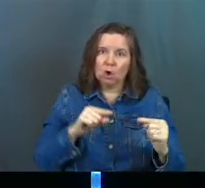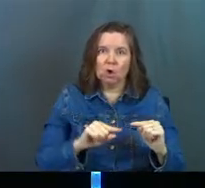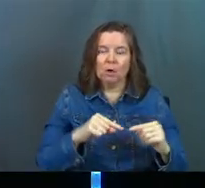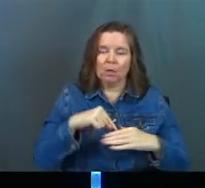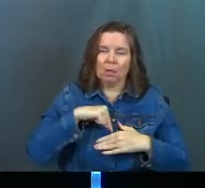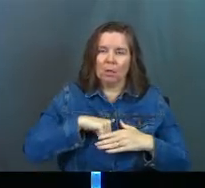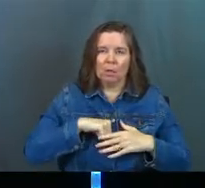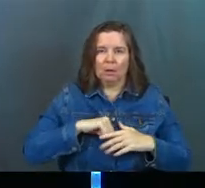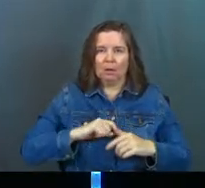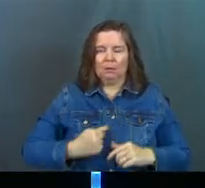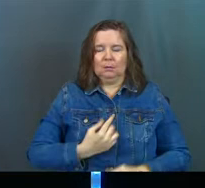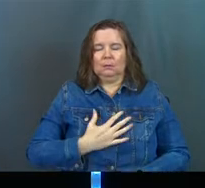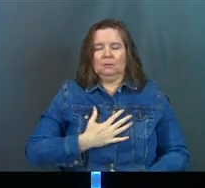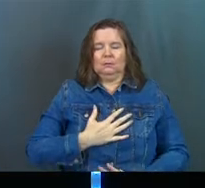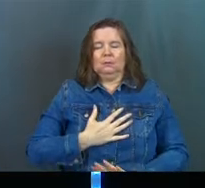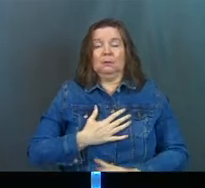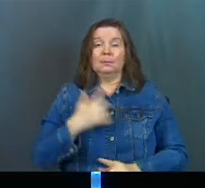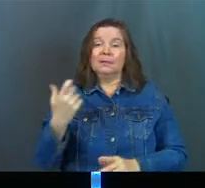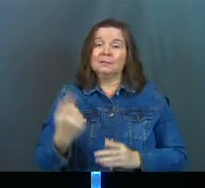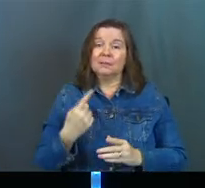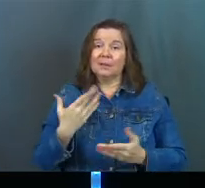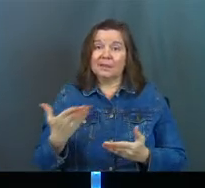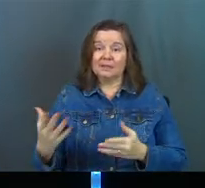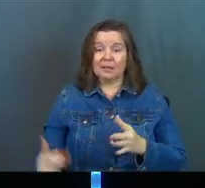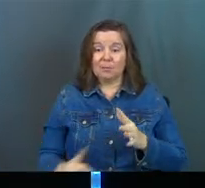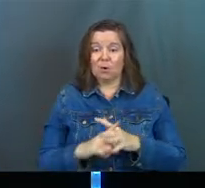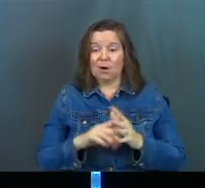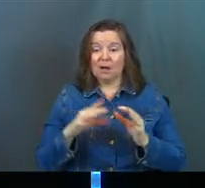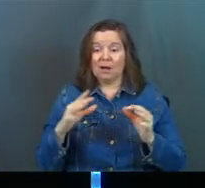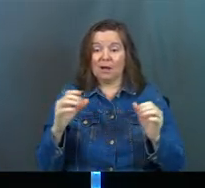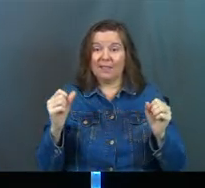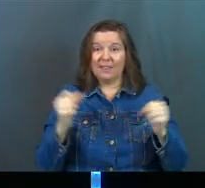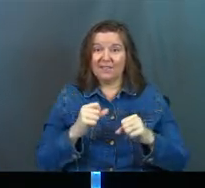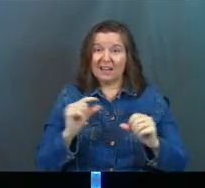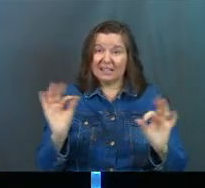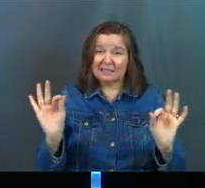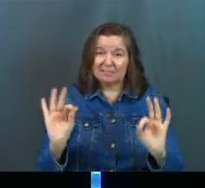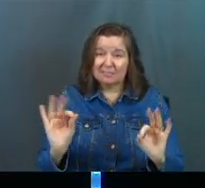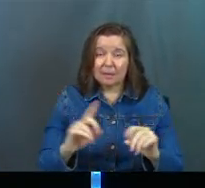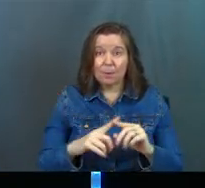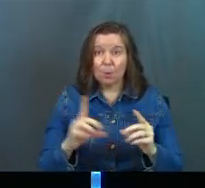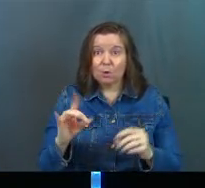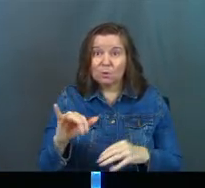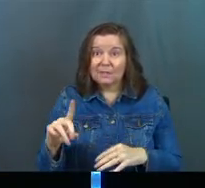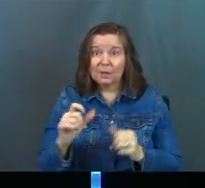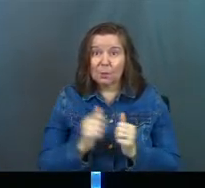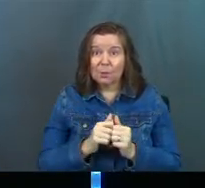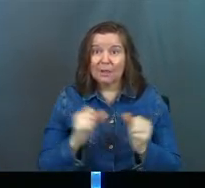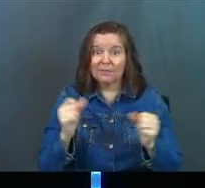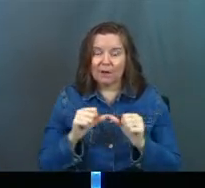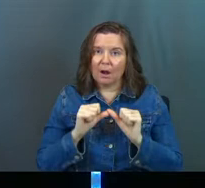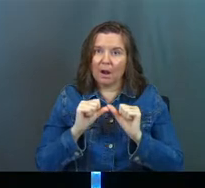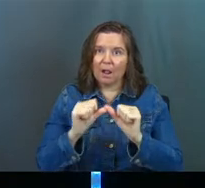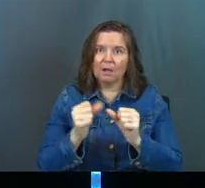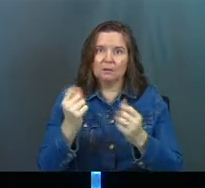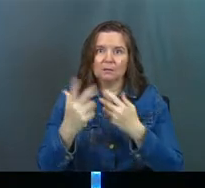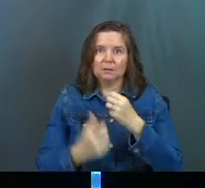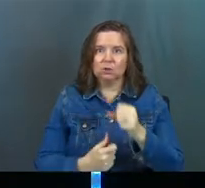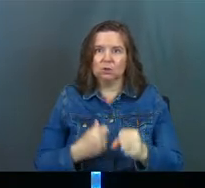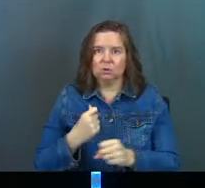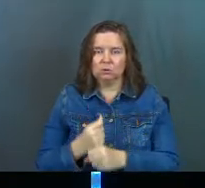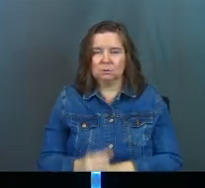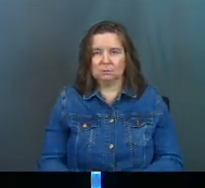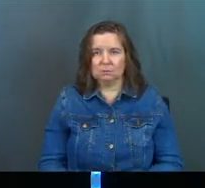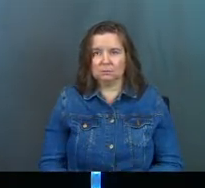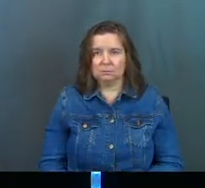some of the things that you say. Because sometimes the thing that brought on the fight is super tiny, but what you did in the fight lasts years.